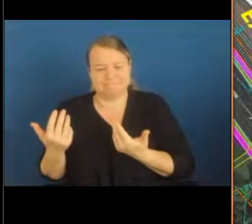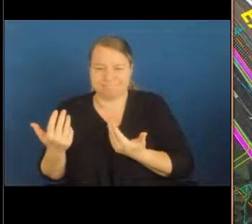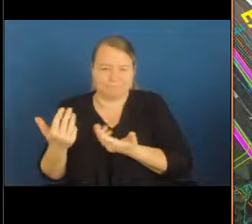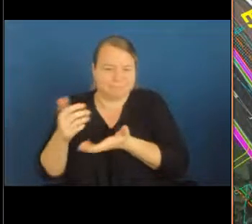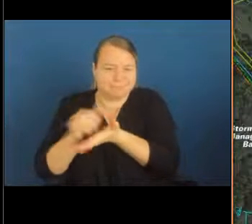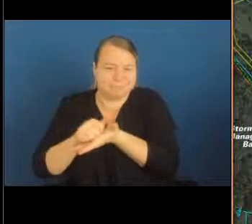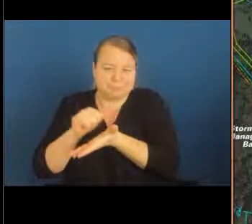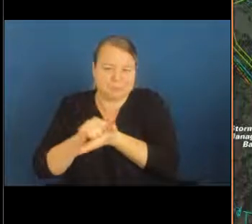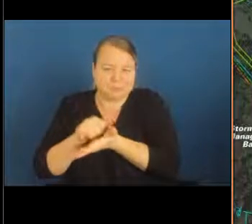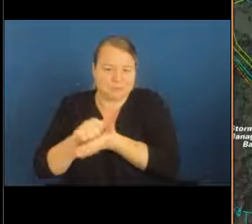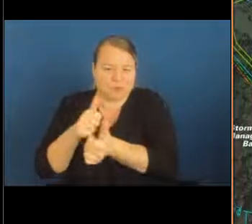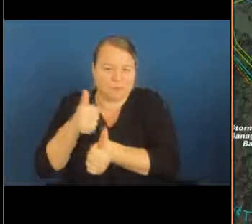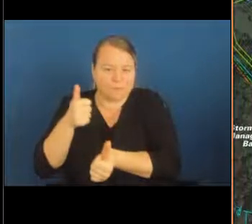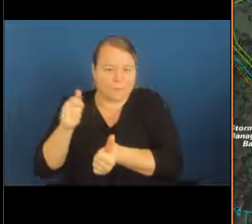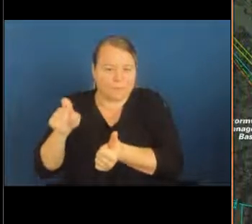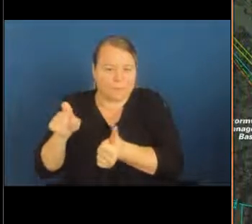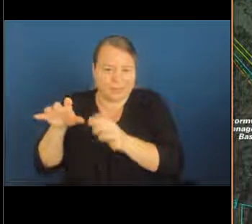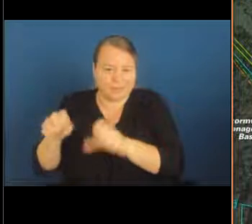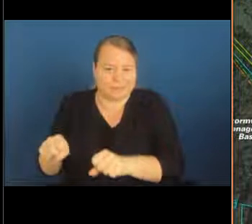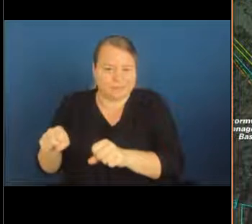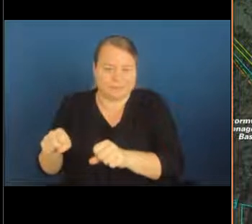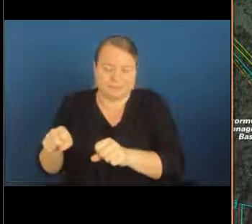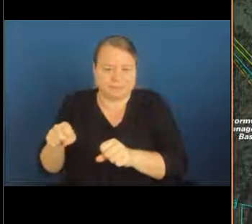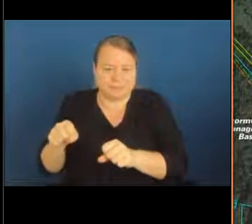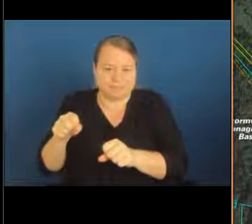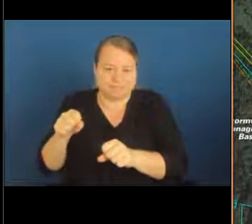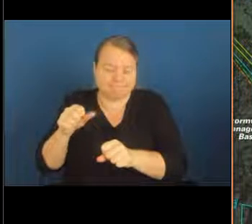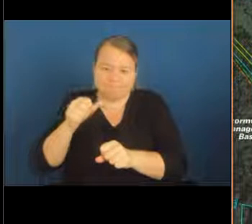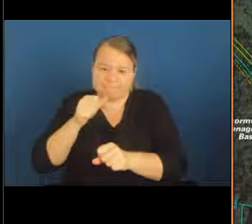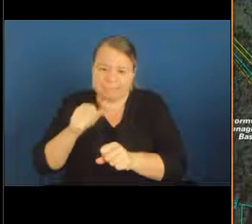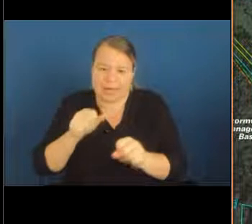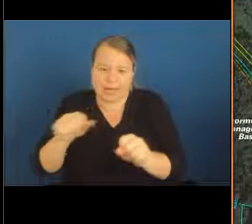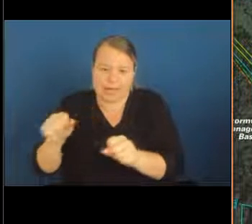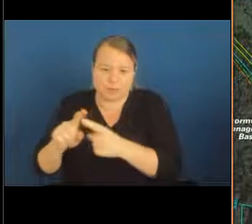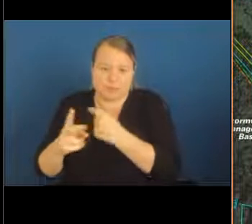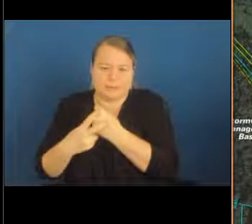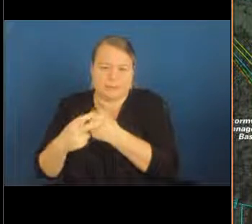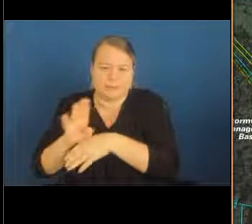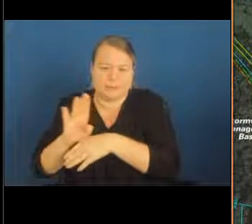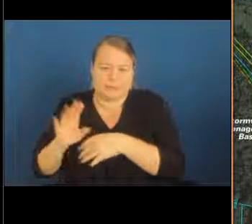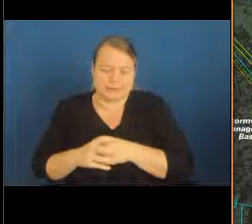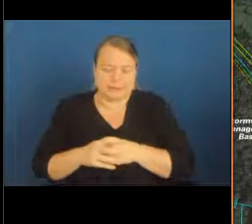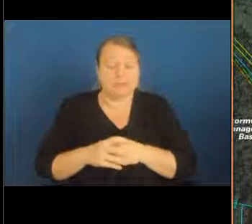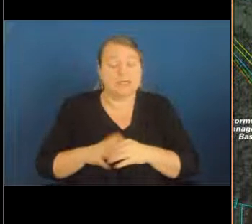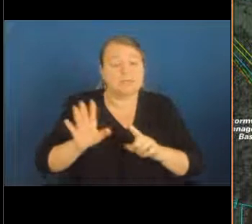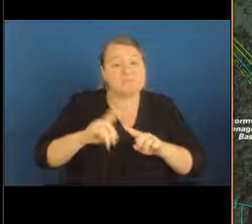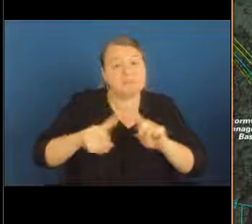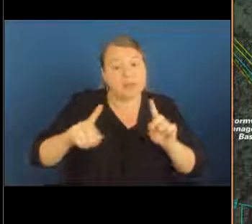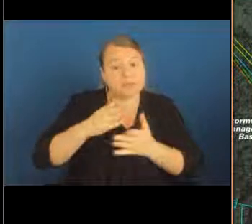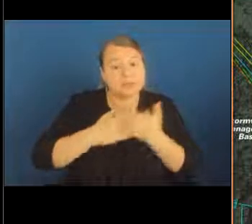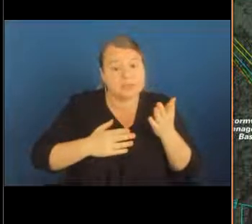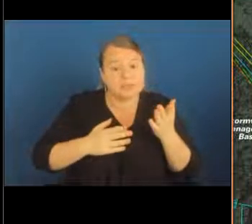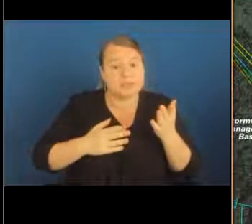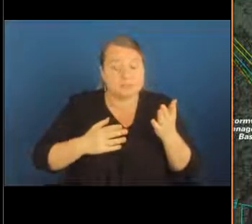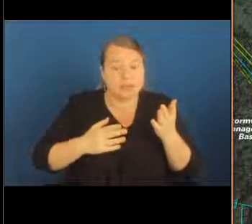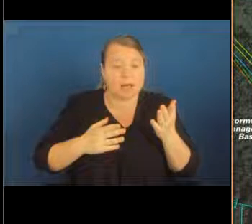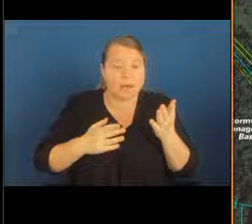unavoidable, and we were not able to save that building. However, there will be some